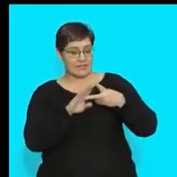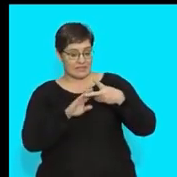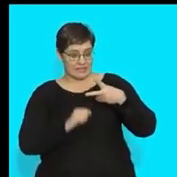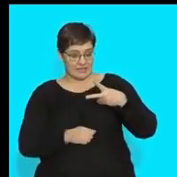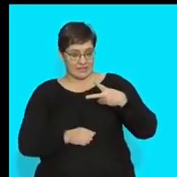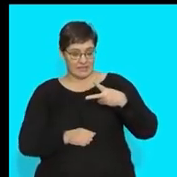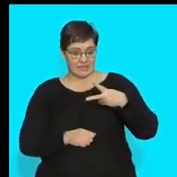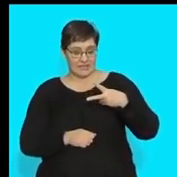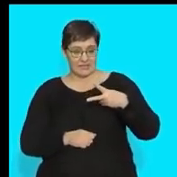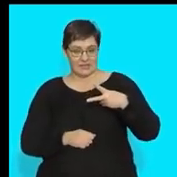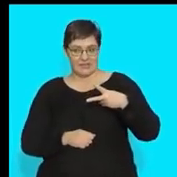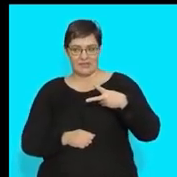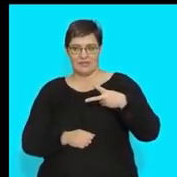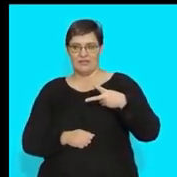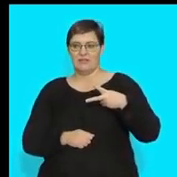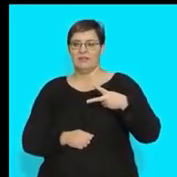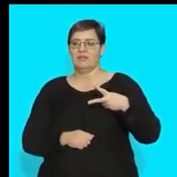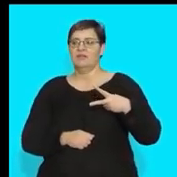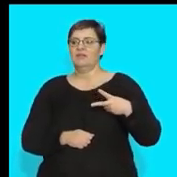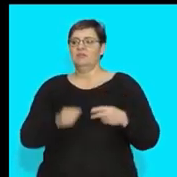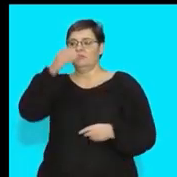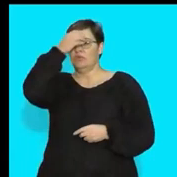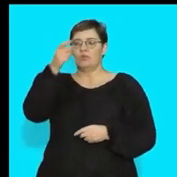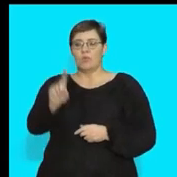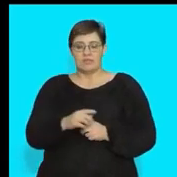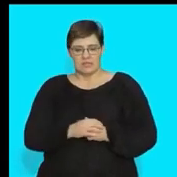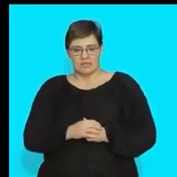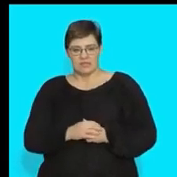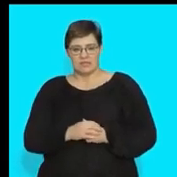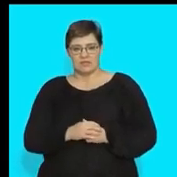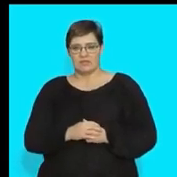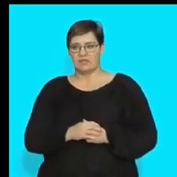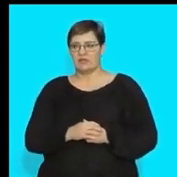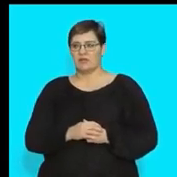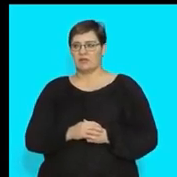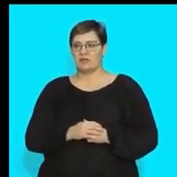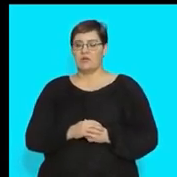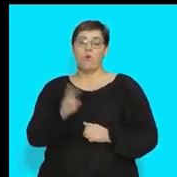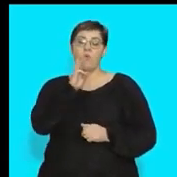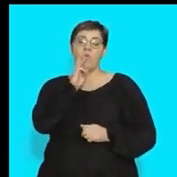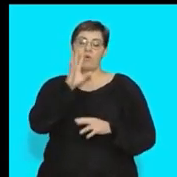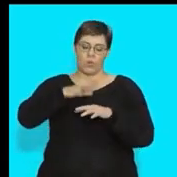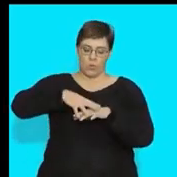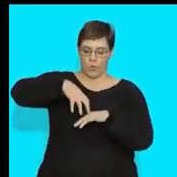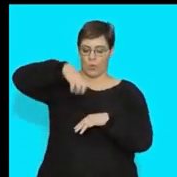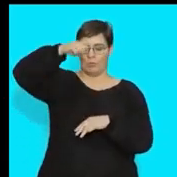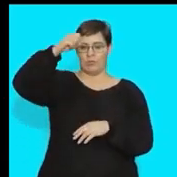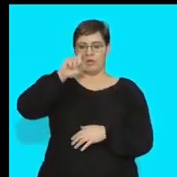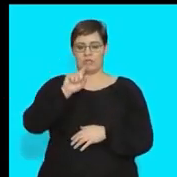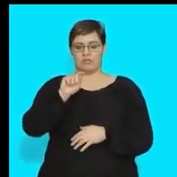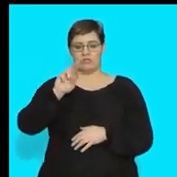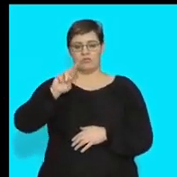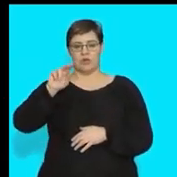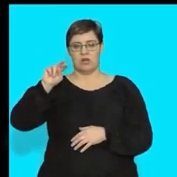that we're going to look at is this concept of transpiration. Right, so guys, when I